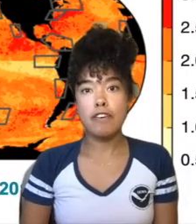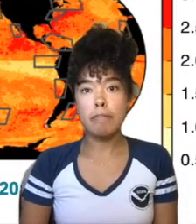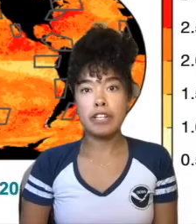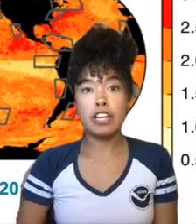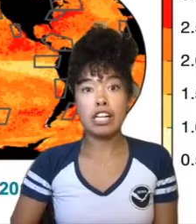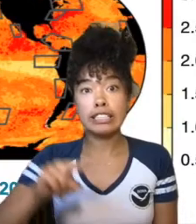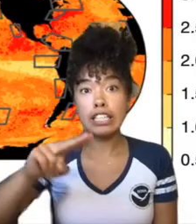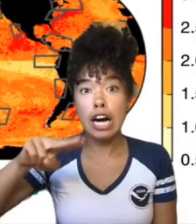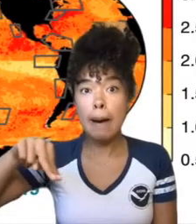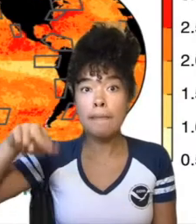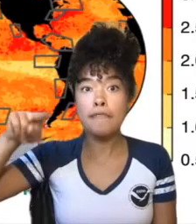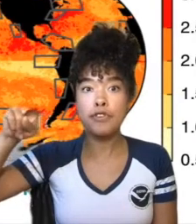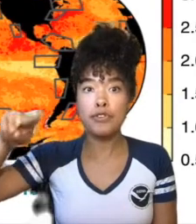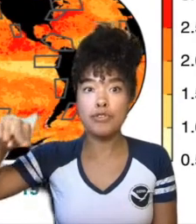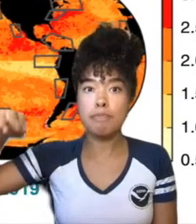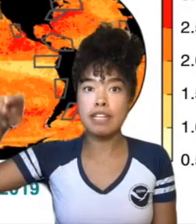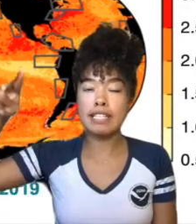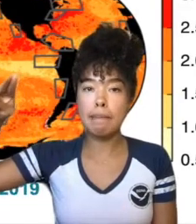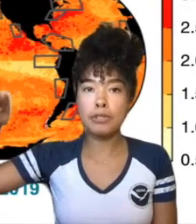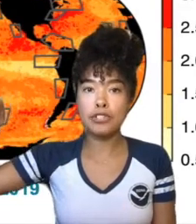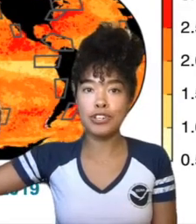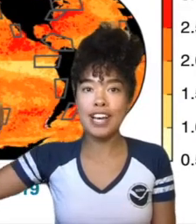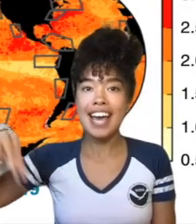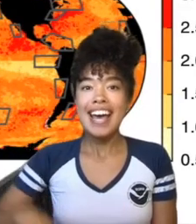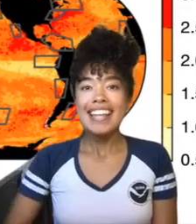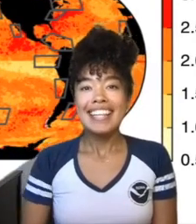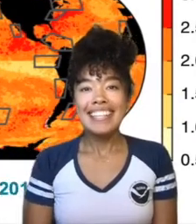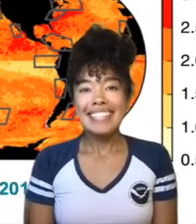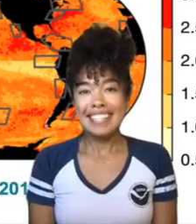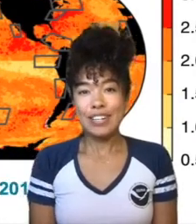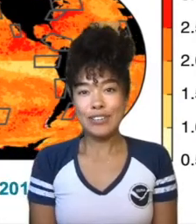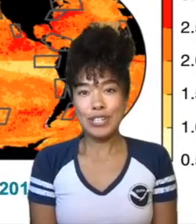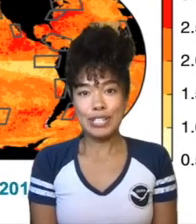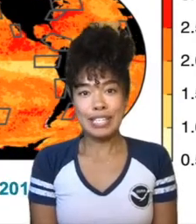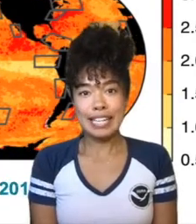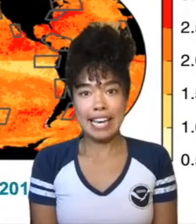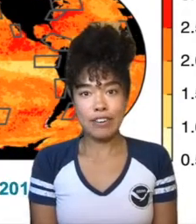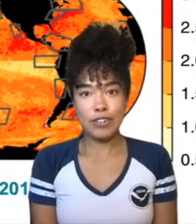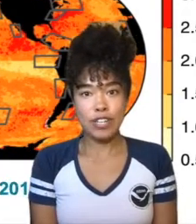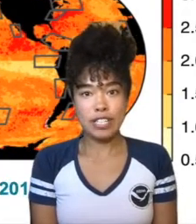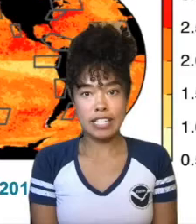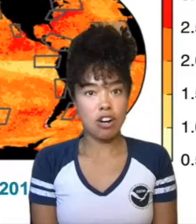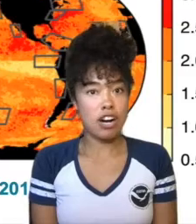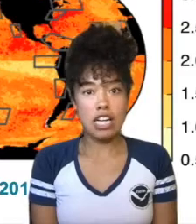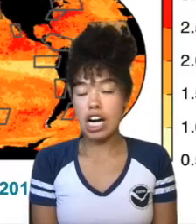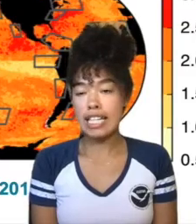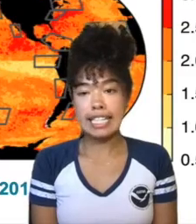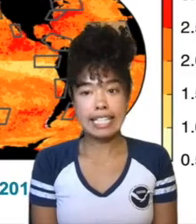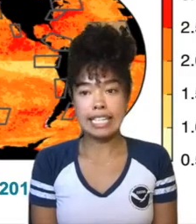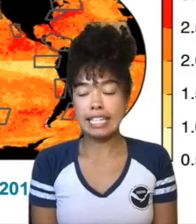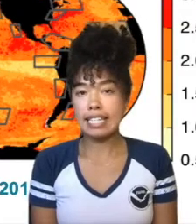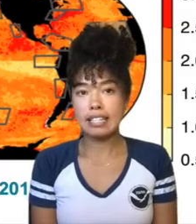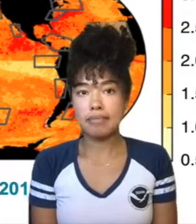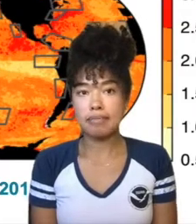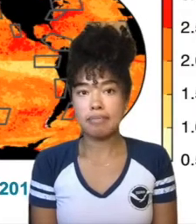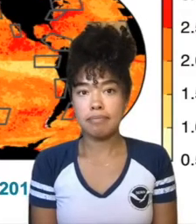at the variability on top of the new mean temperature, then these increases in characteristics are not